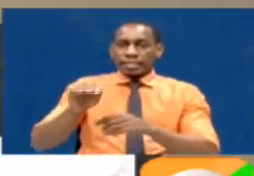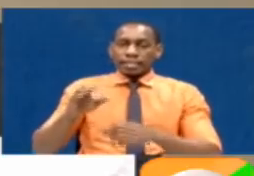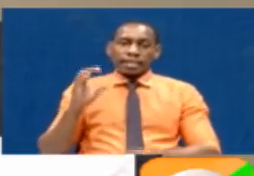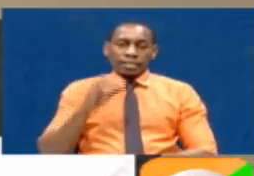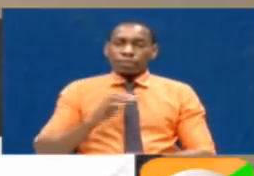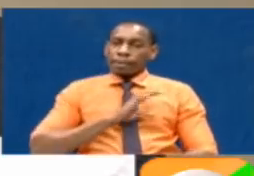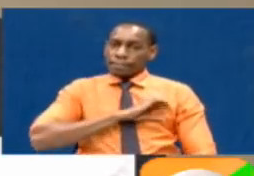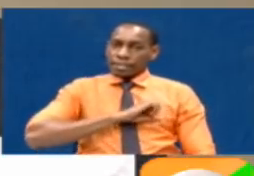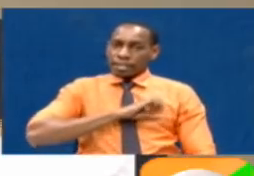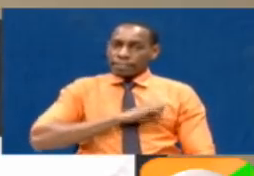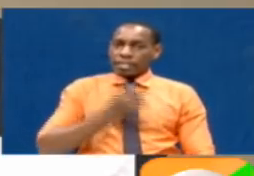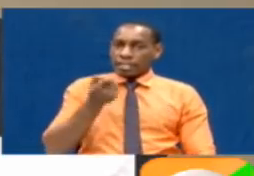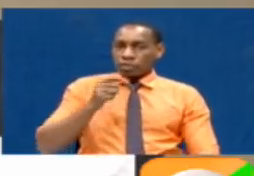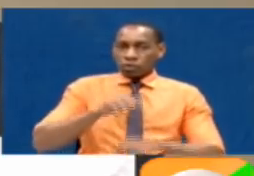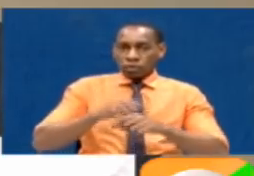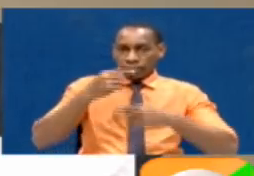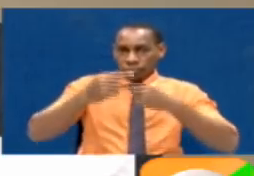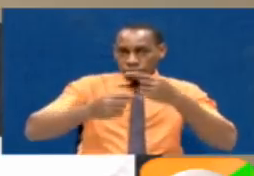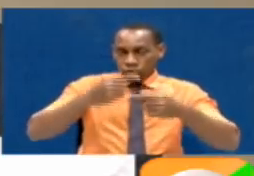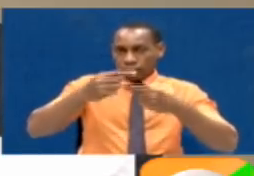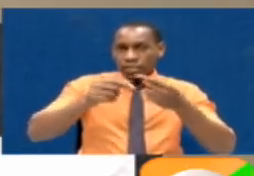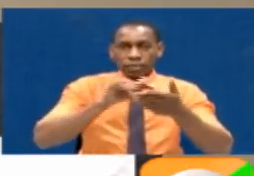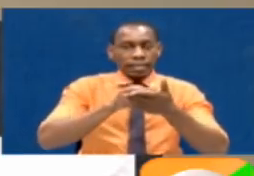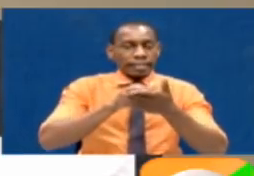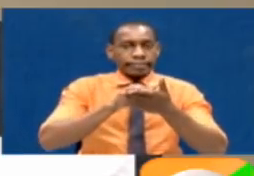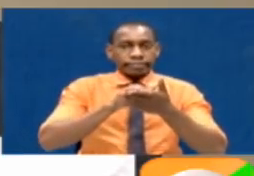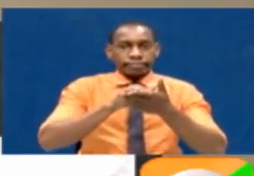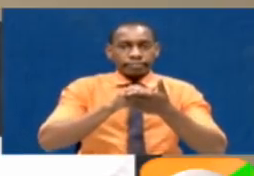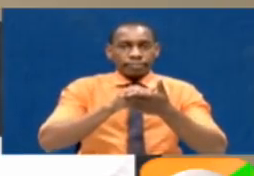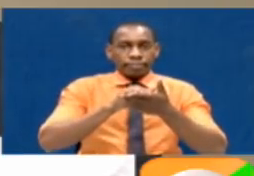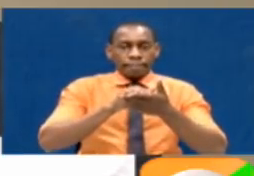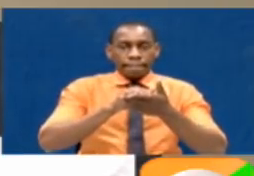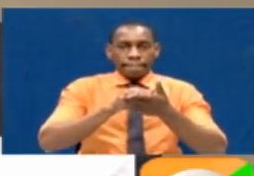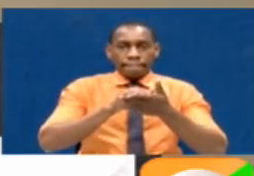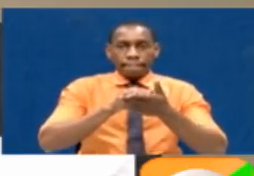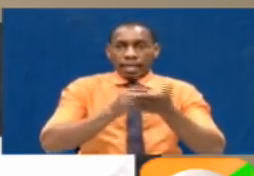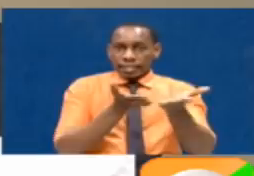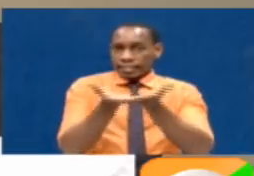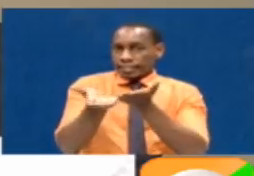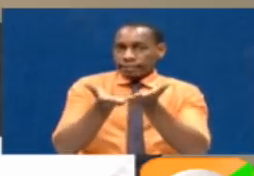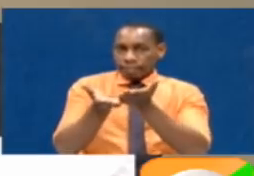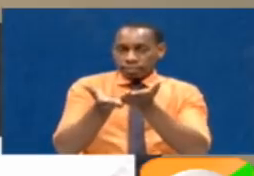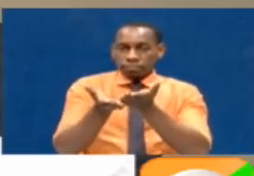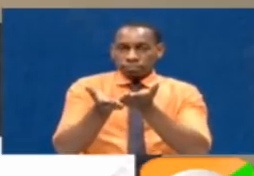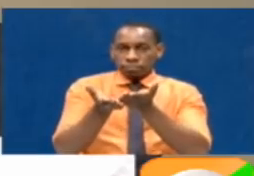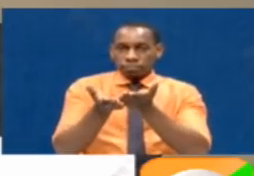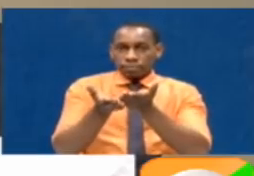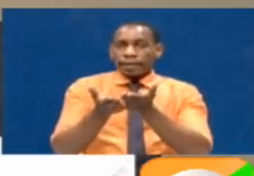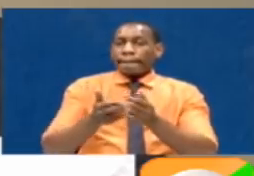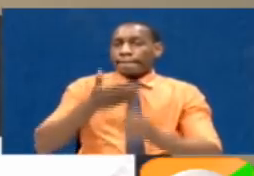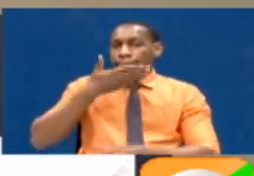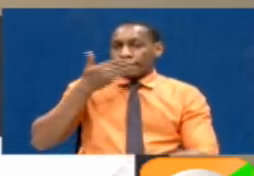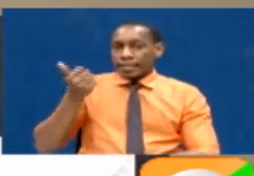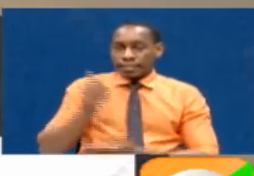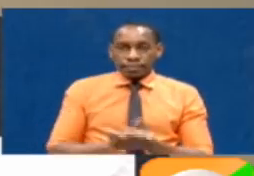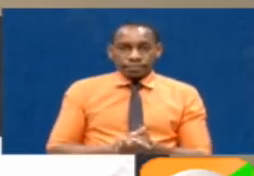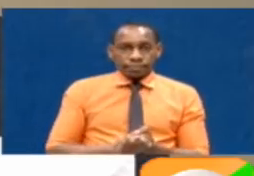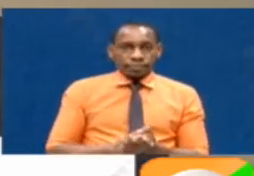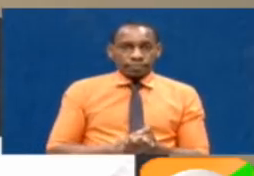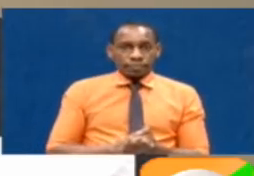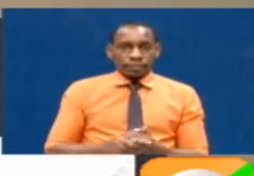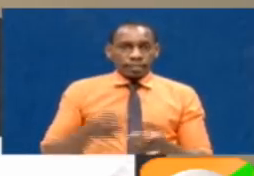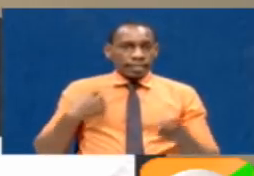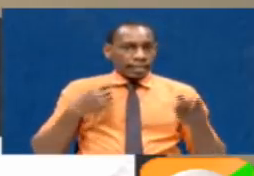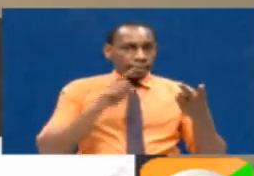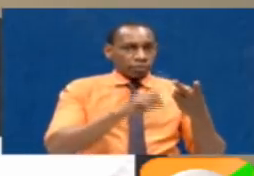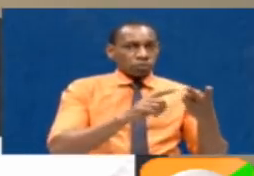with us as we make sure that we ensure that our service is at its best.